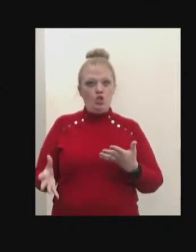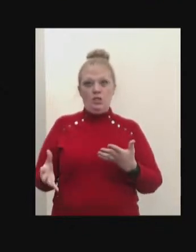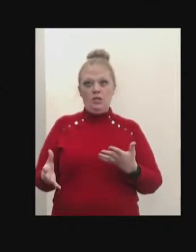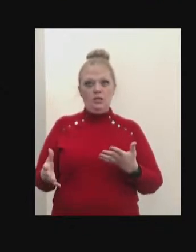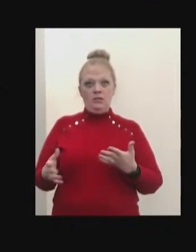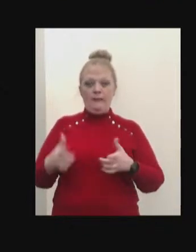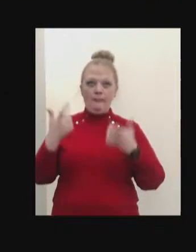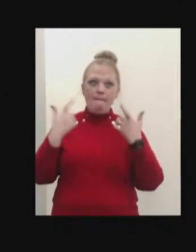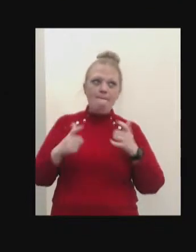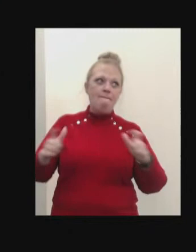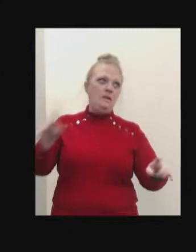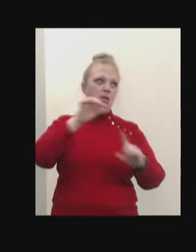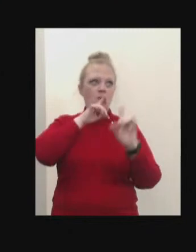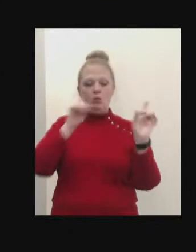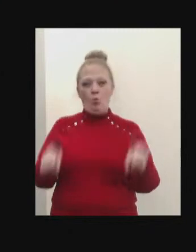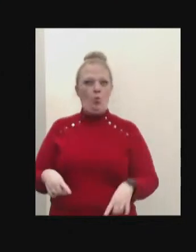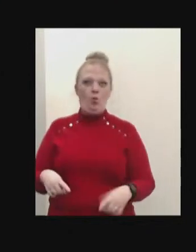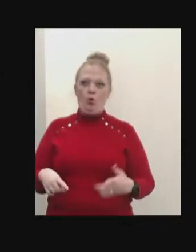in for